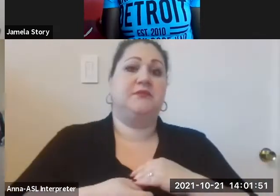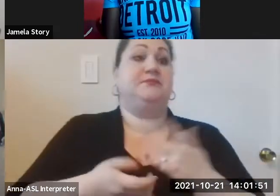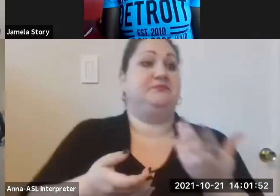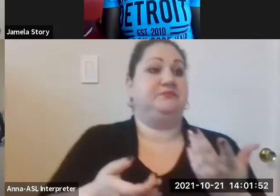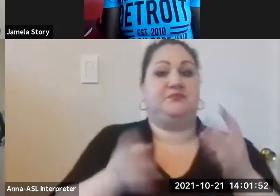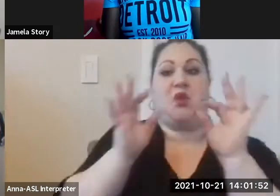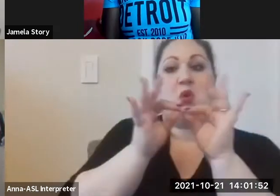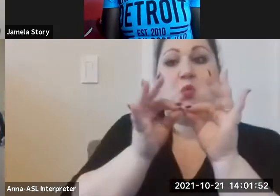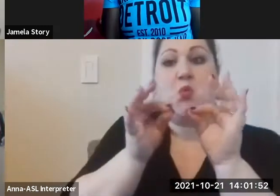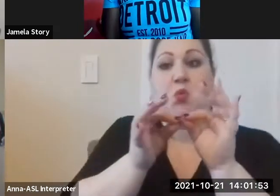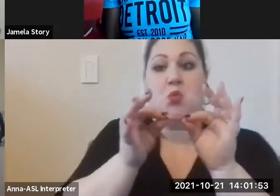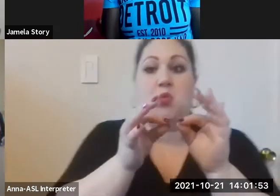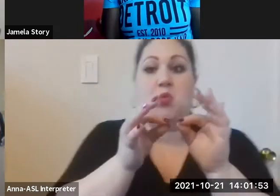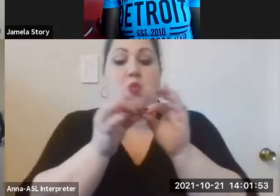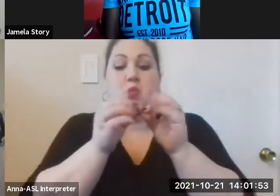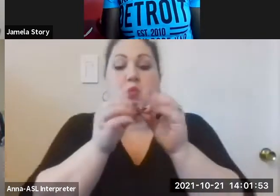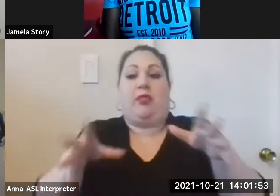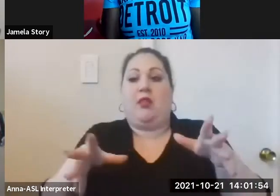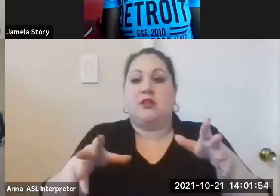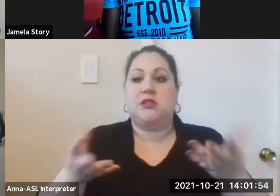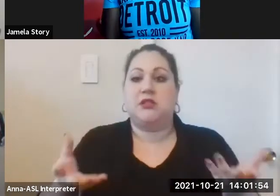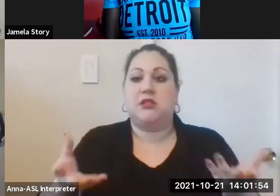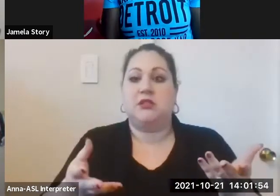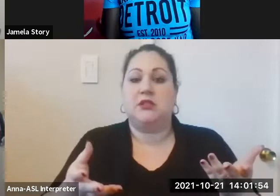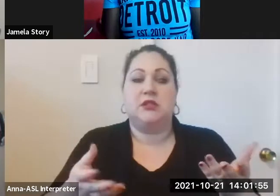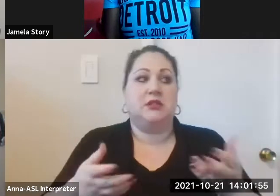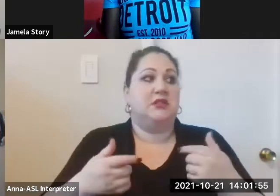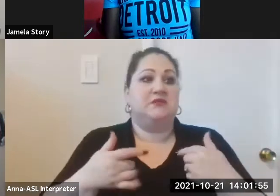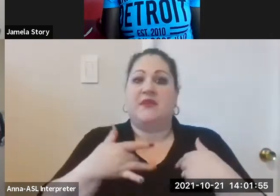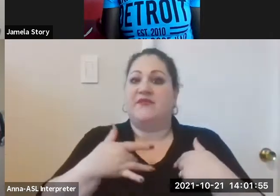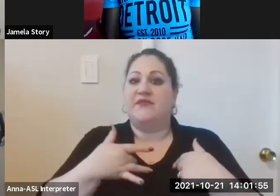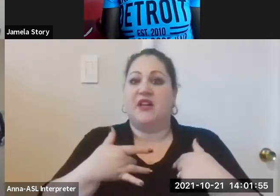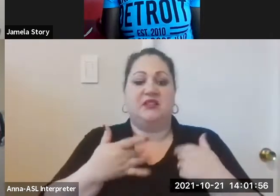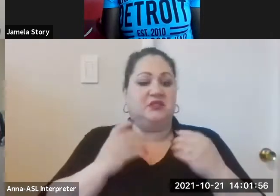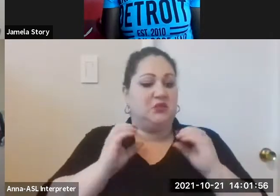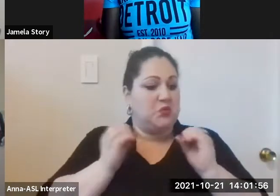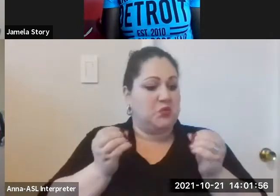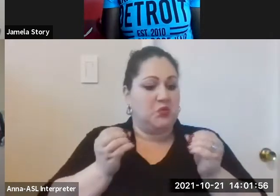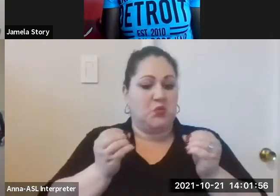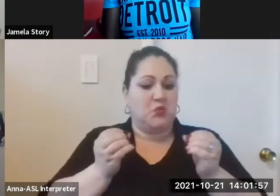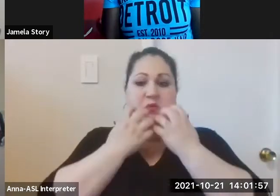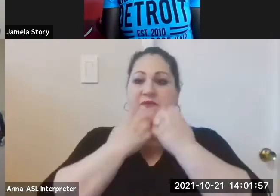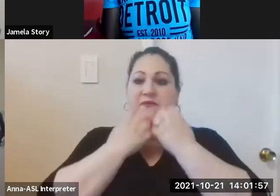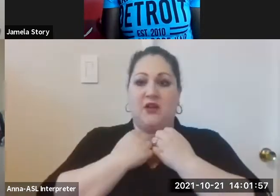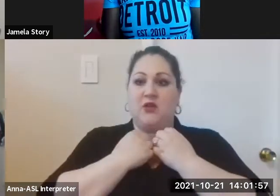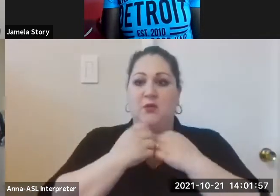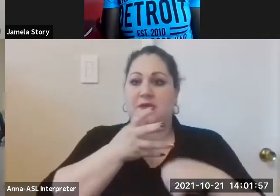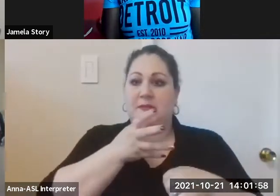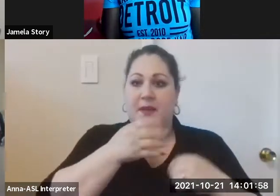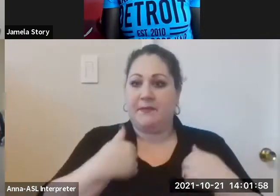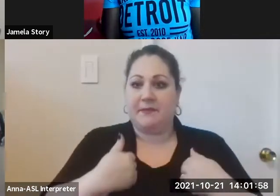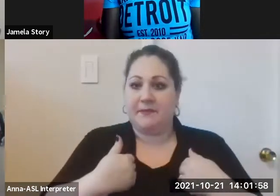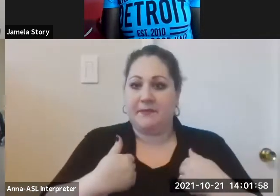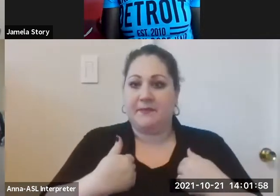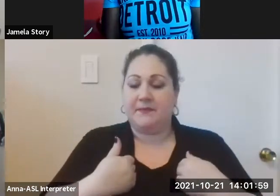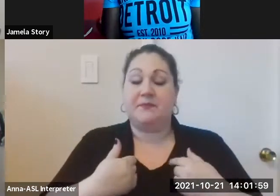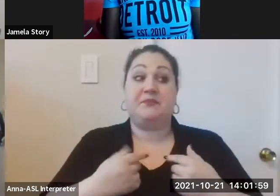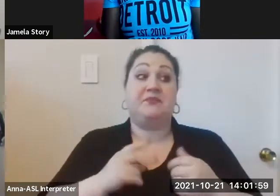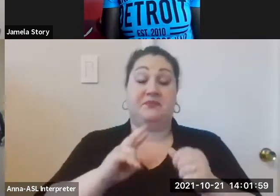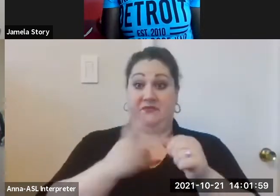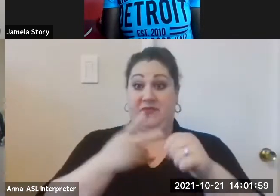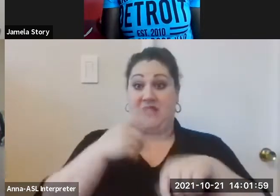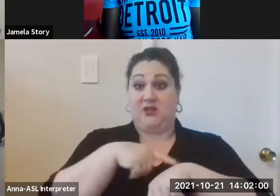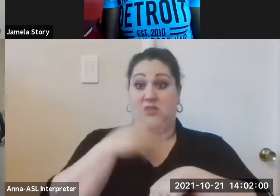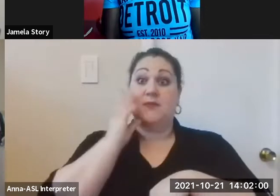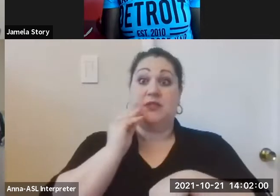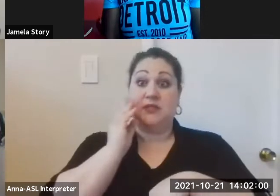worthless. I felt absolutely worthless as a mom. The second time I had an encounter with CPS was the